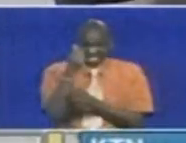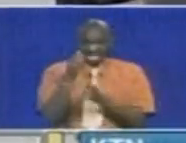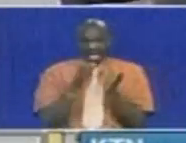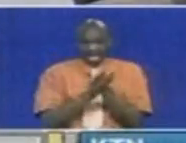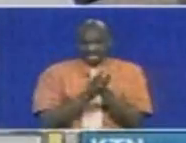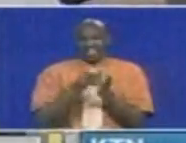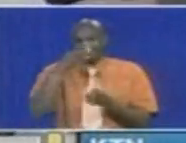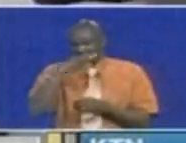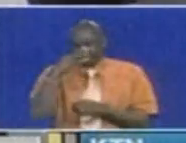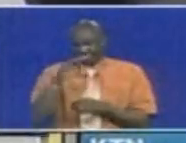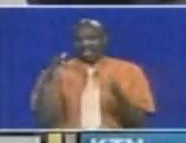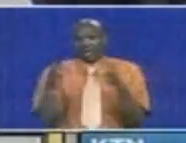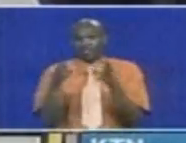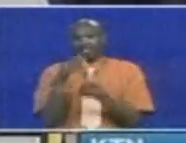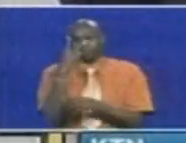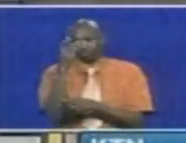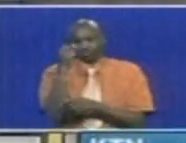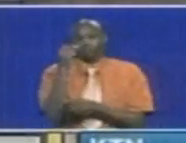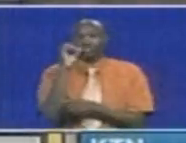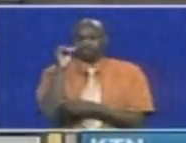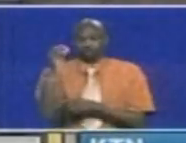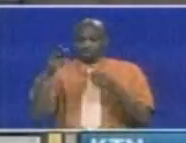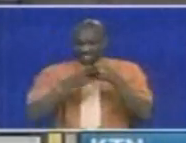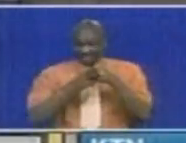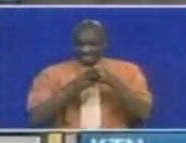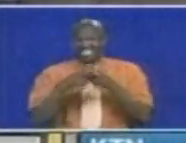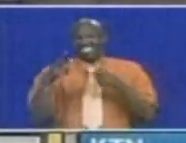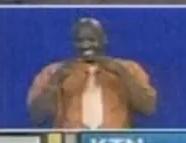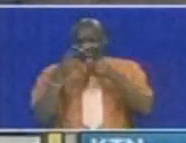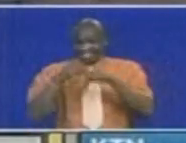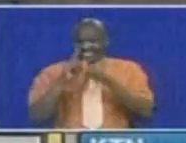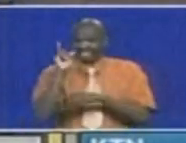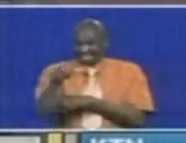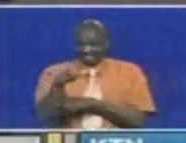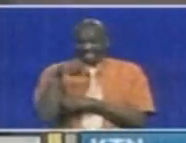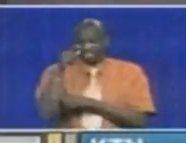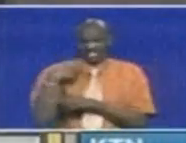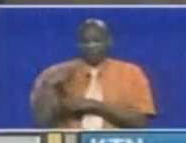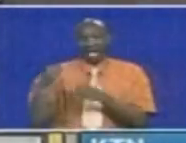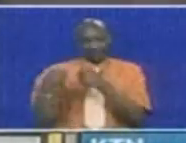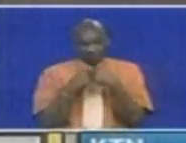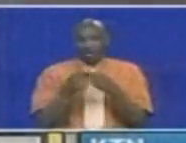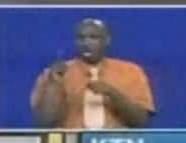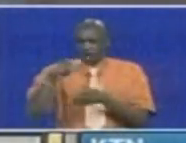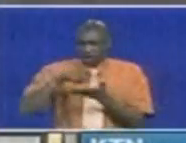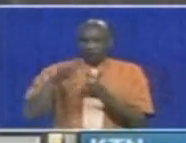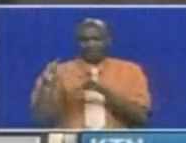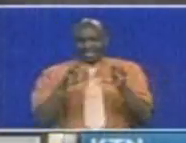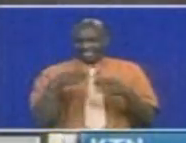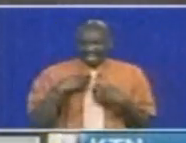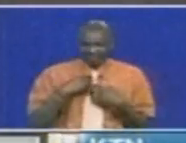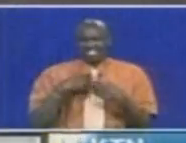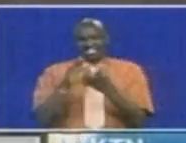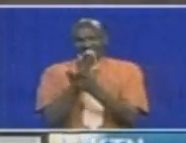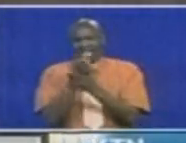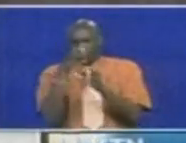Paris-based France Telkom in 2007. 7 years later, the outfit continues to struggle in the local market, with reports that the shareholders